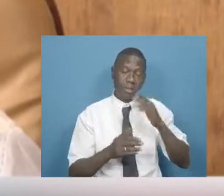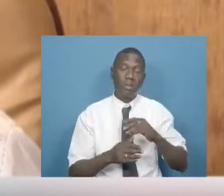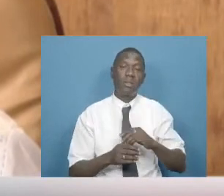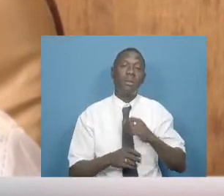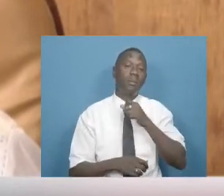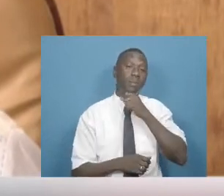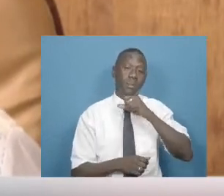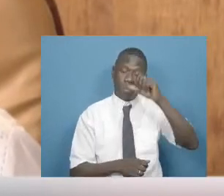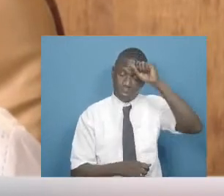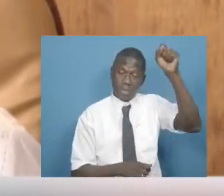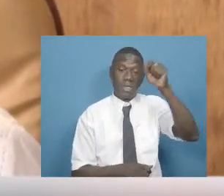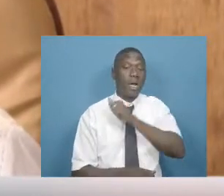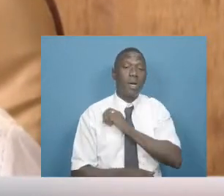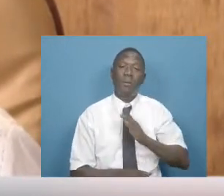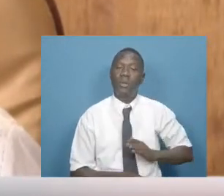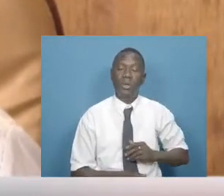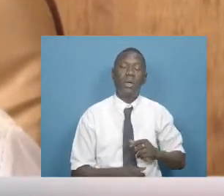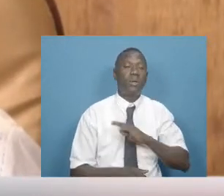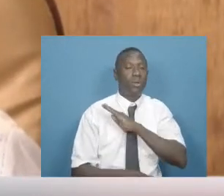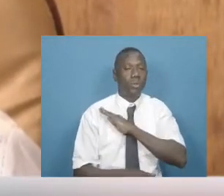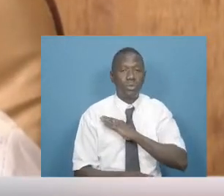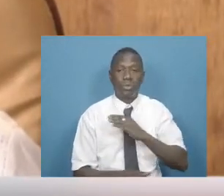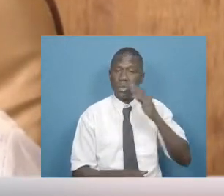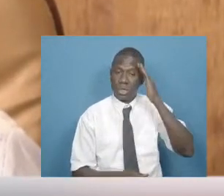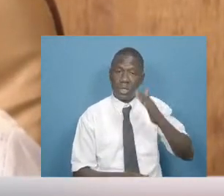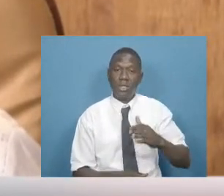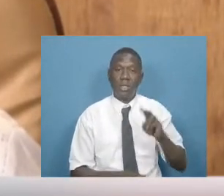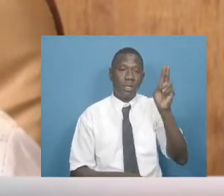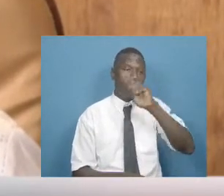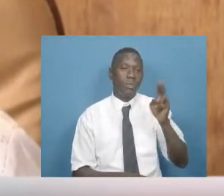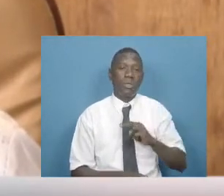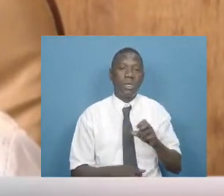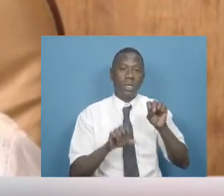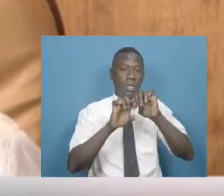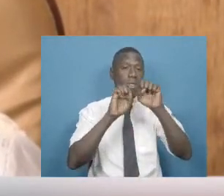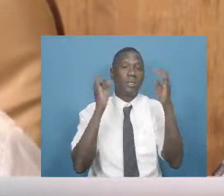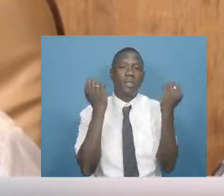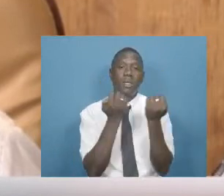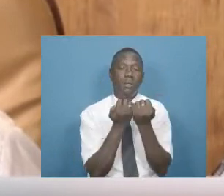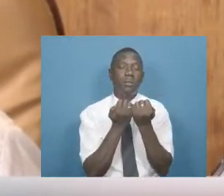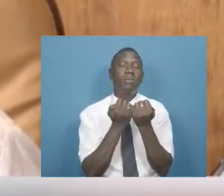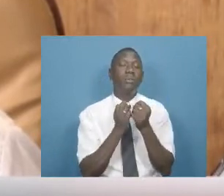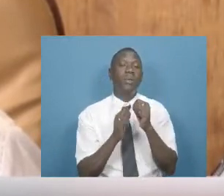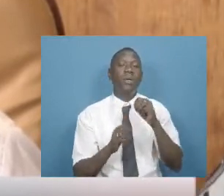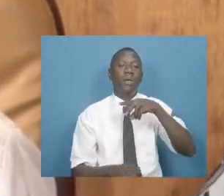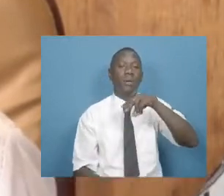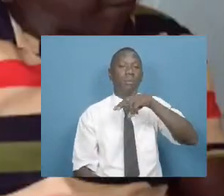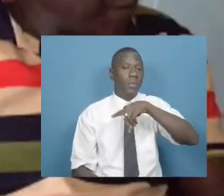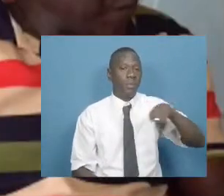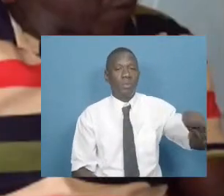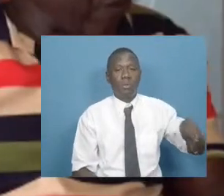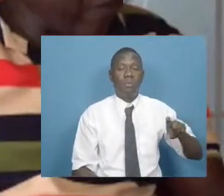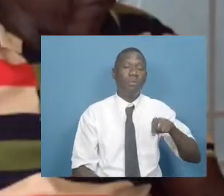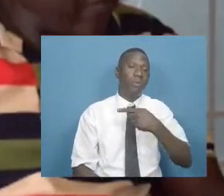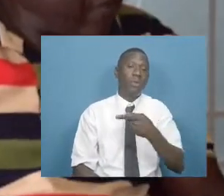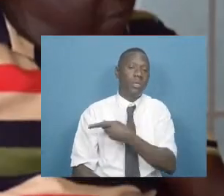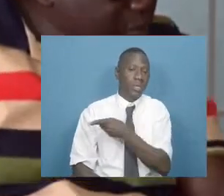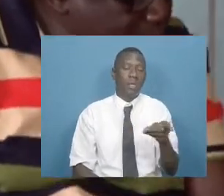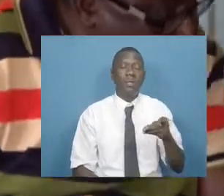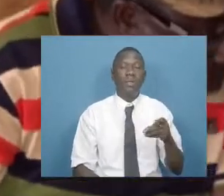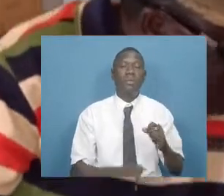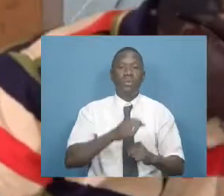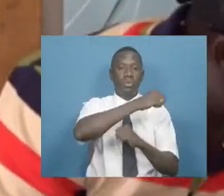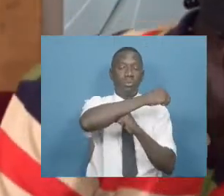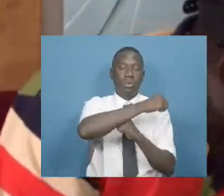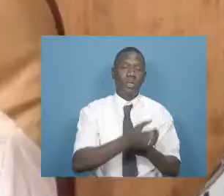will also thank the National Executive of NPP for their supports that they